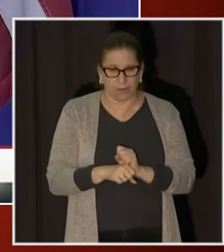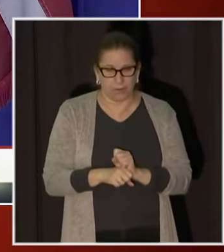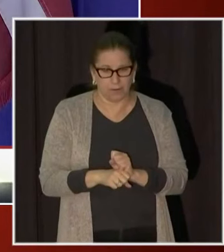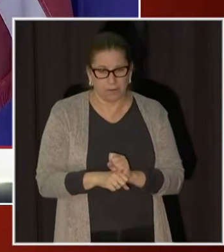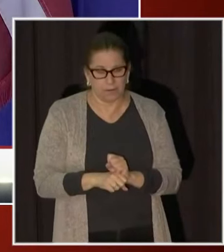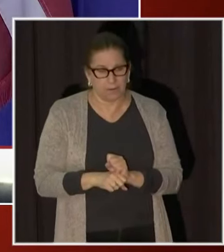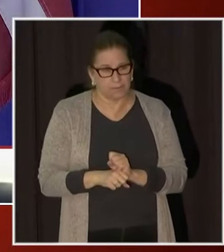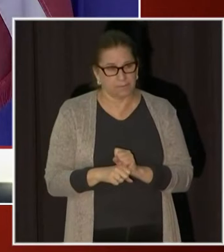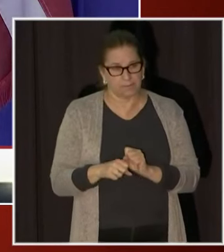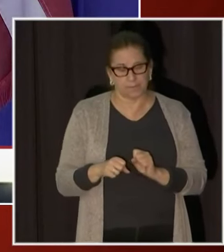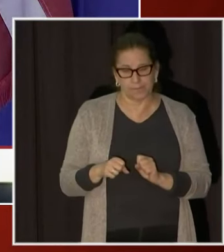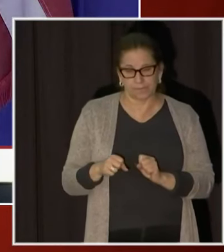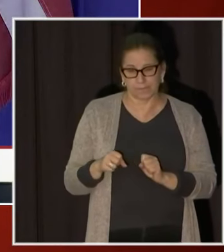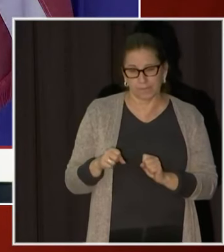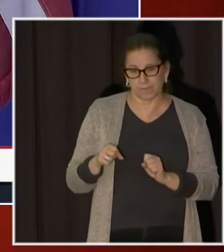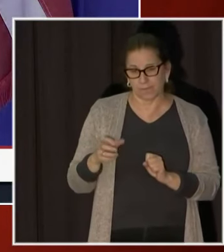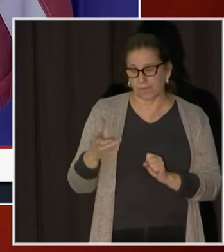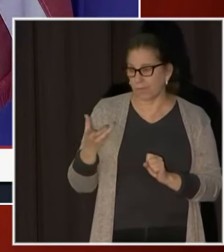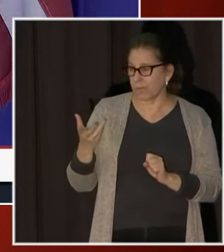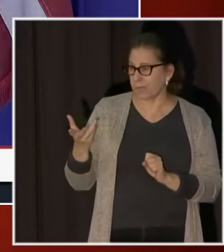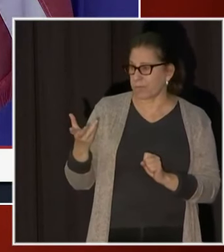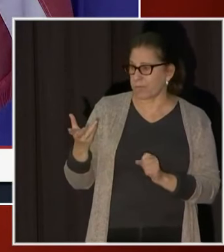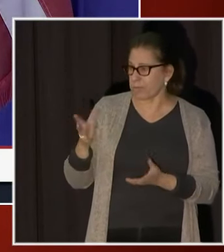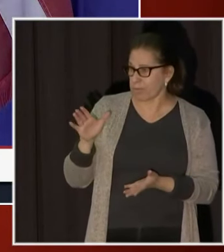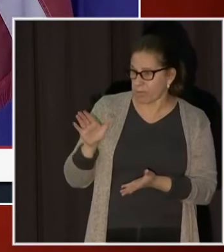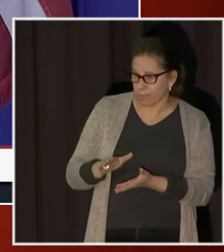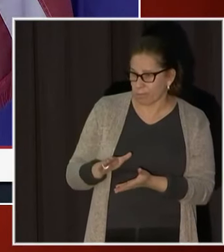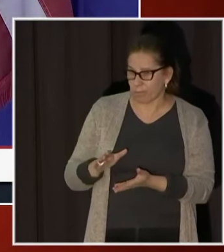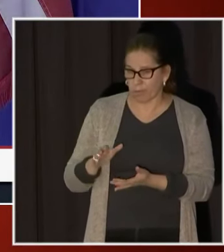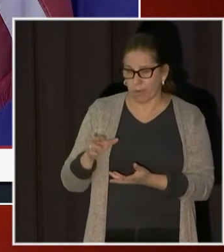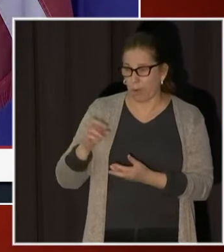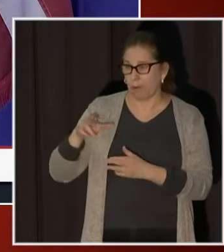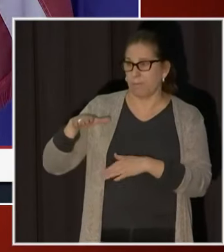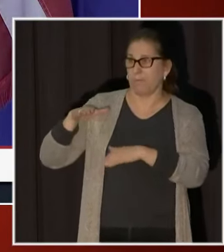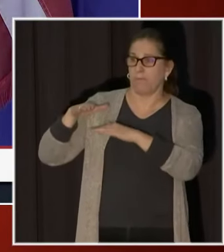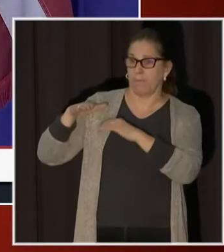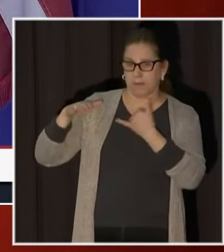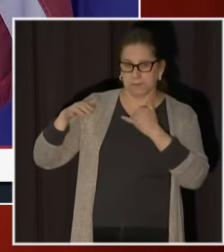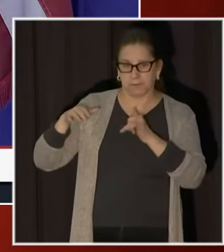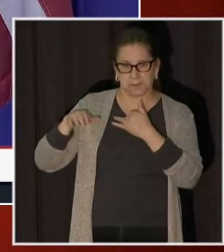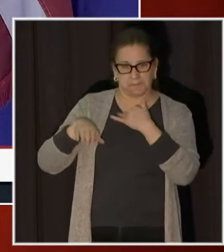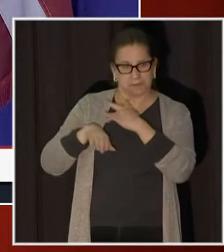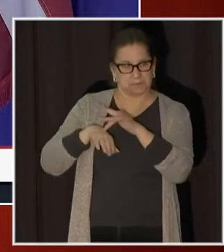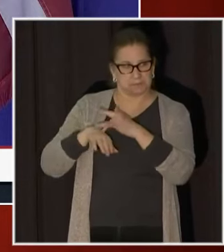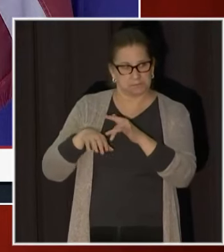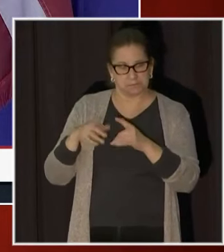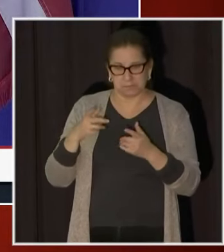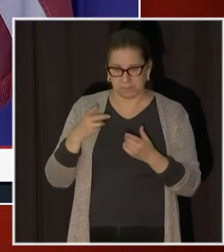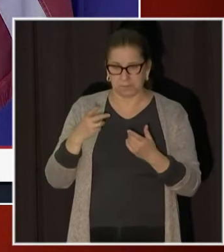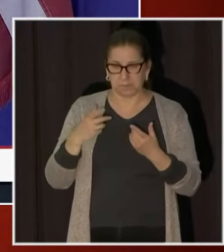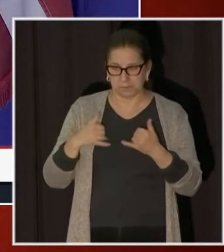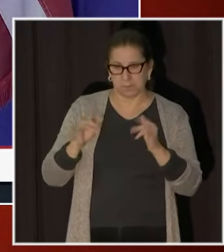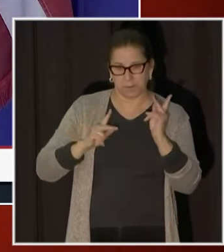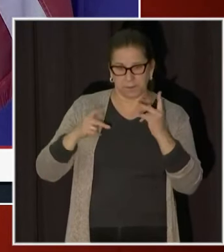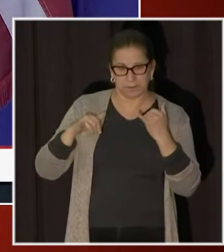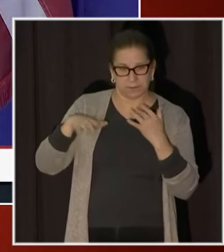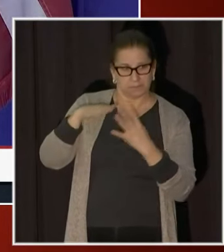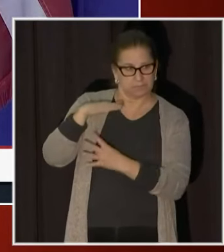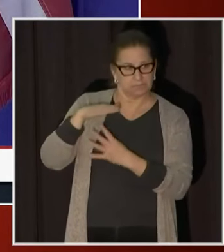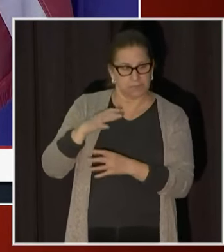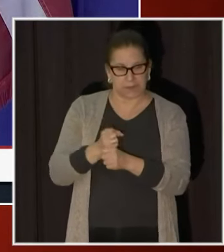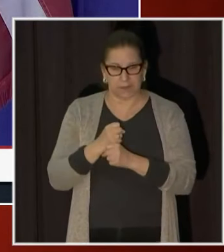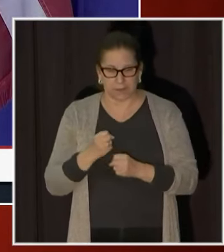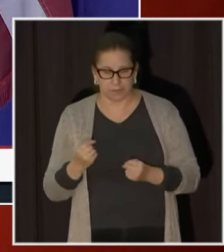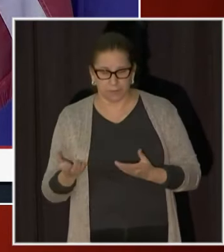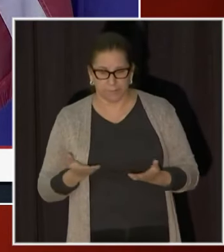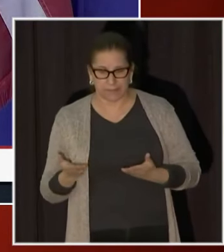this pandemic. And if they are able to maintain those levels through May, that would be incredible. But